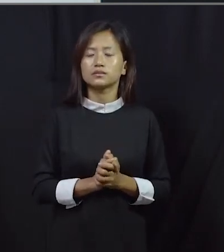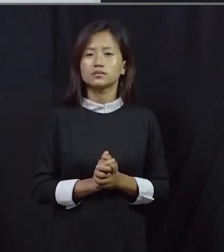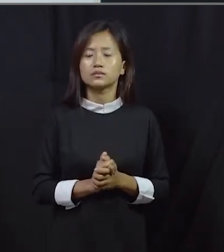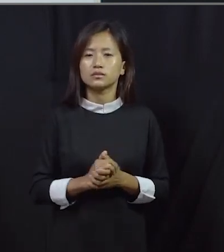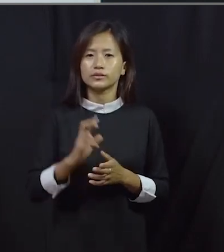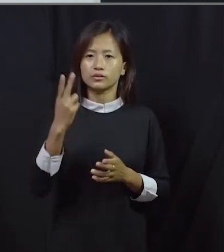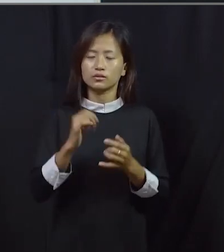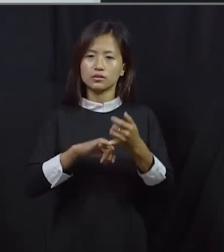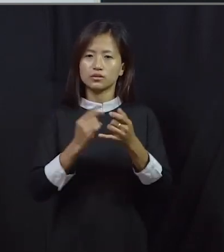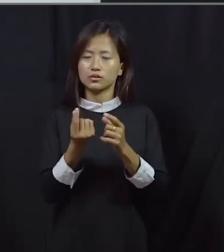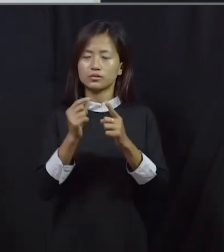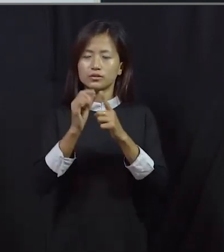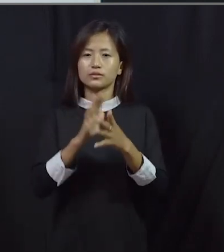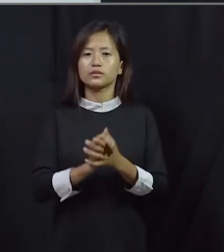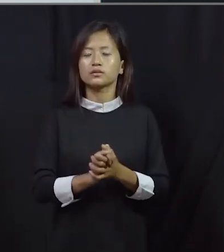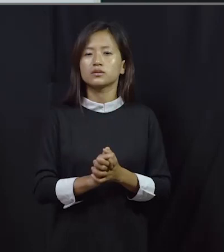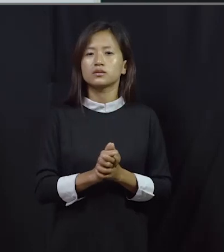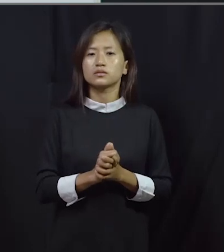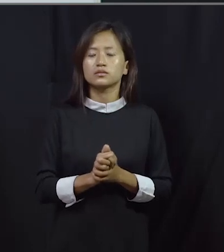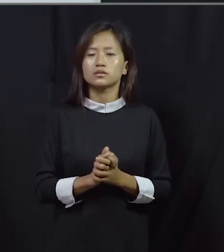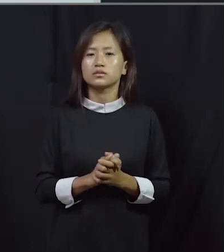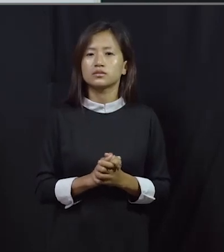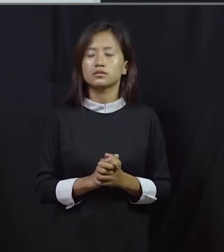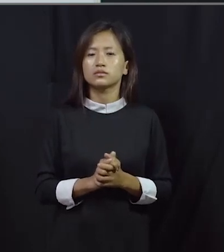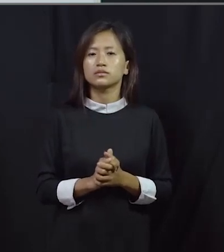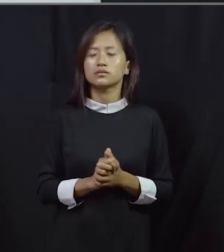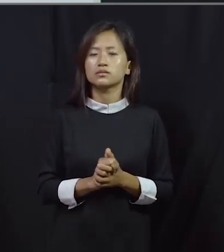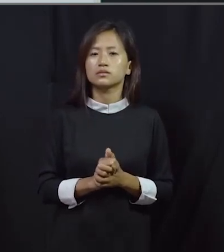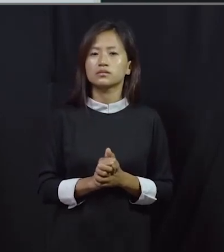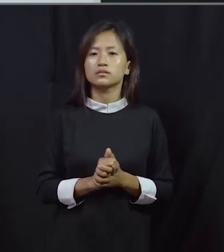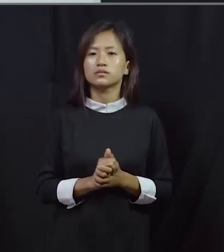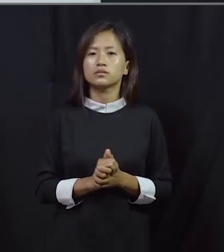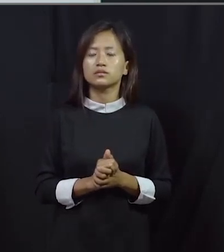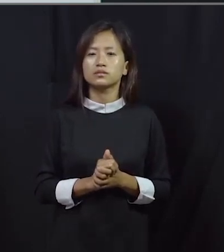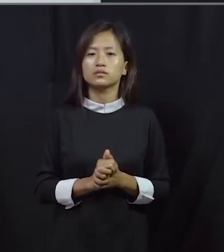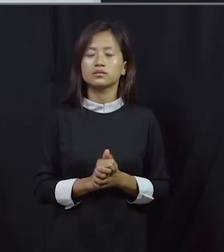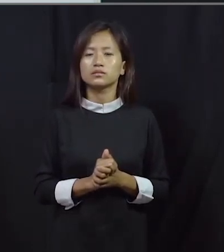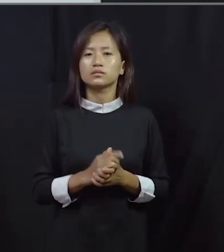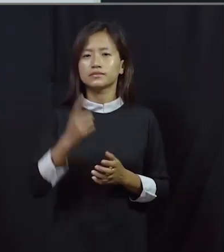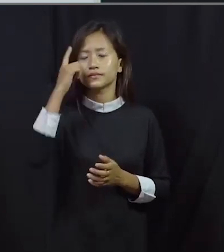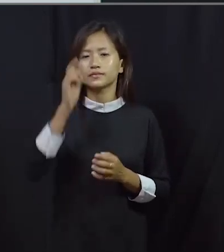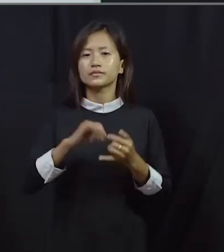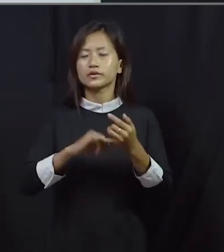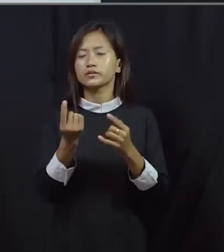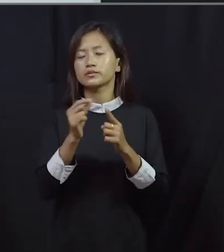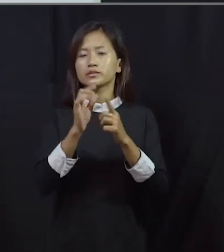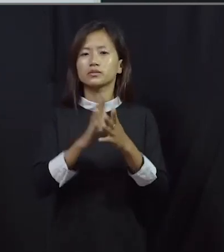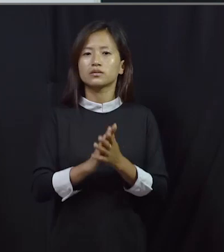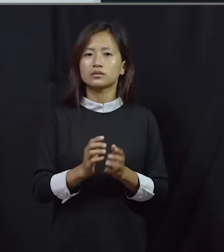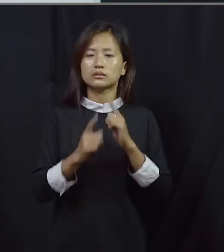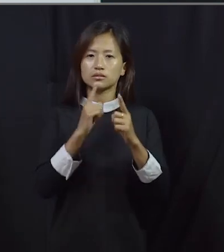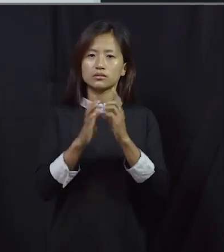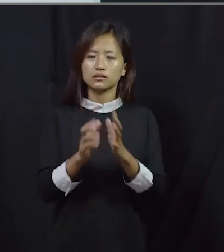2 supplementary units are there. So supplementary units. Okay. For the supplementary units, we'll discuss